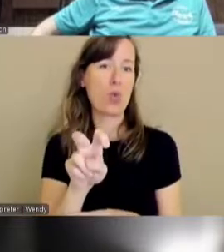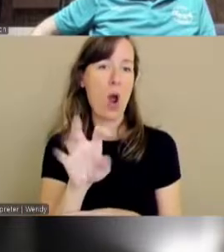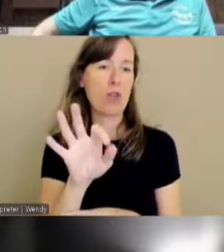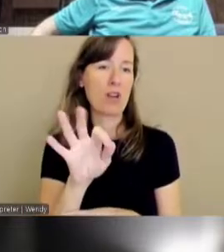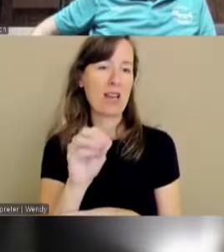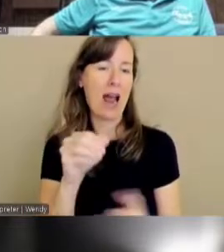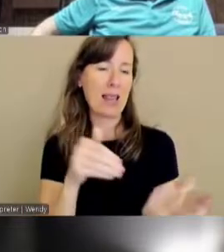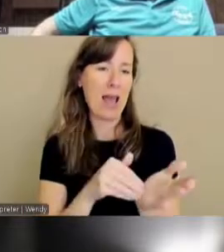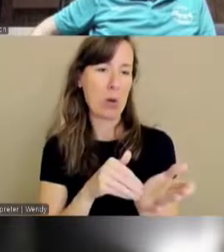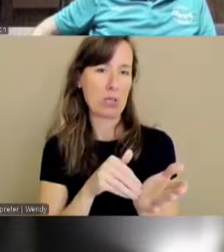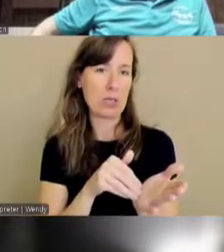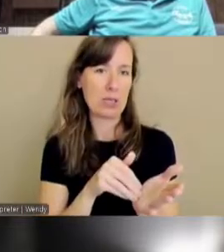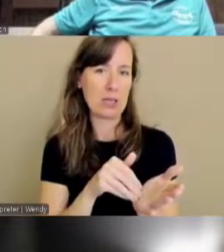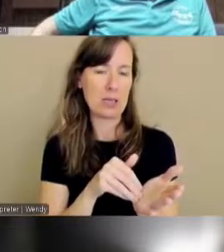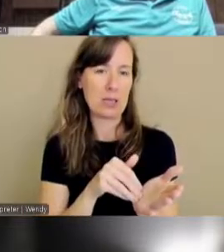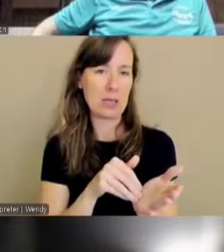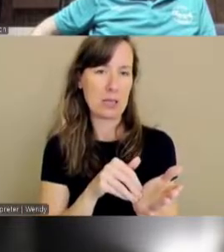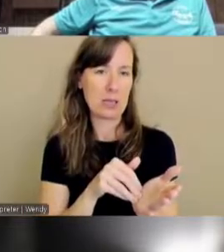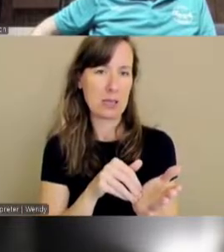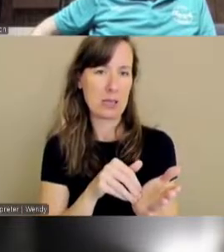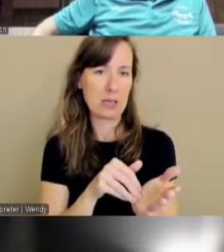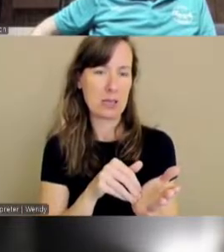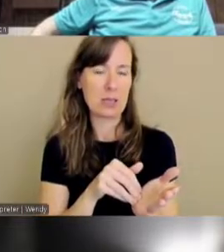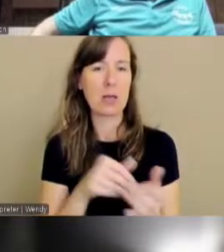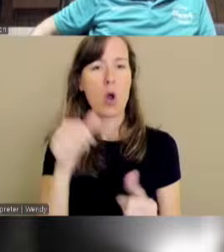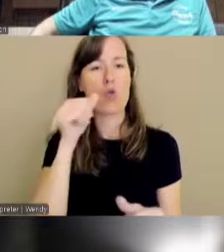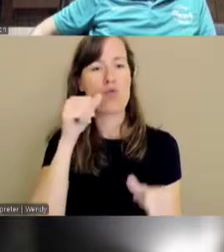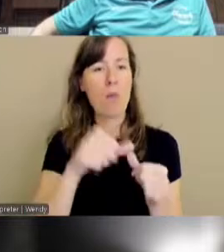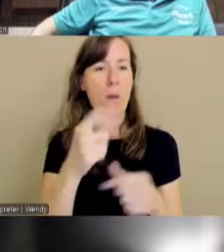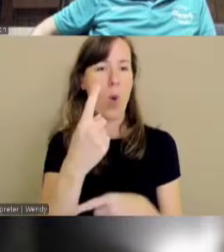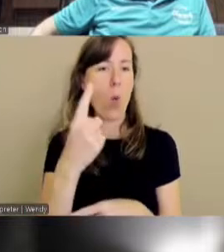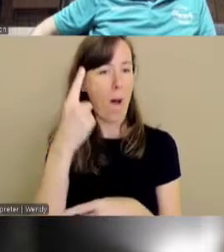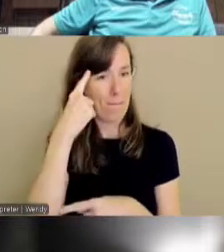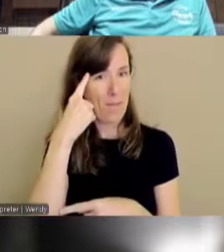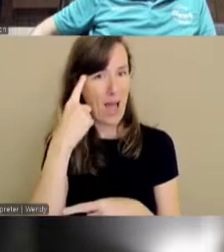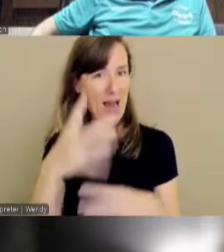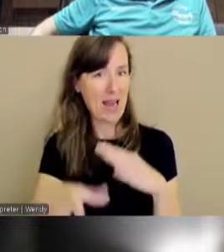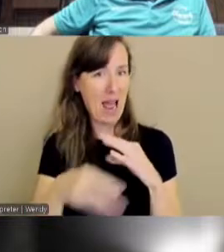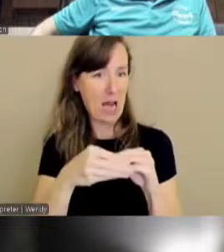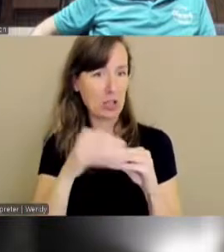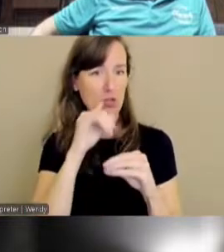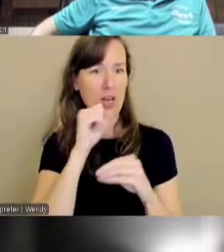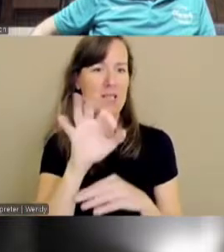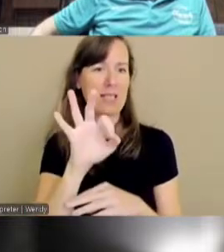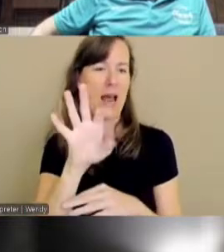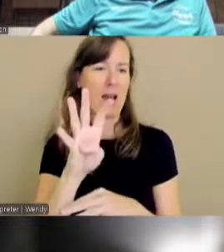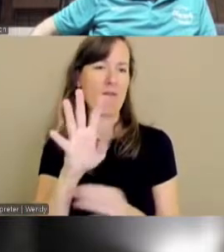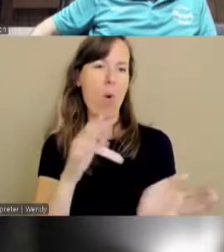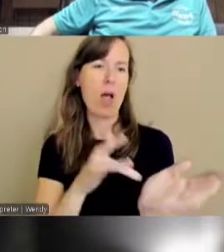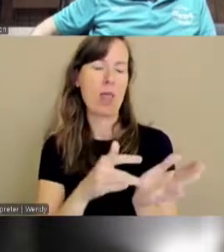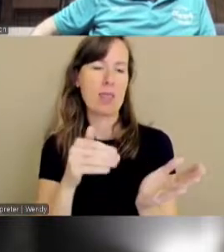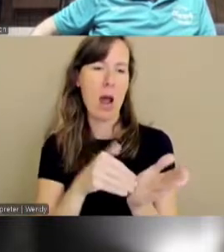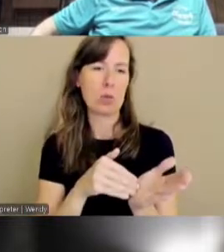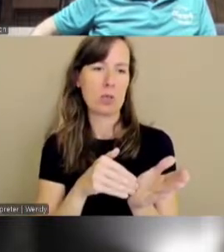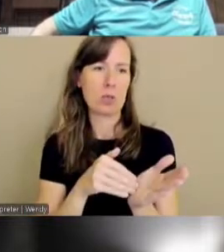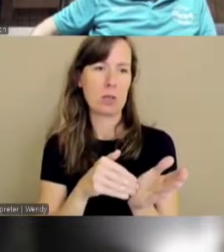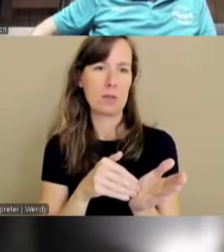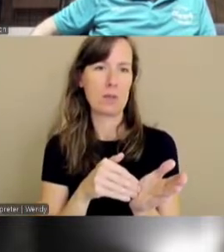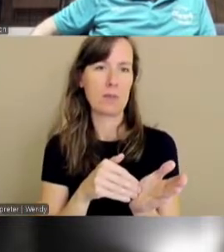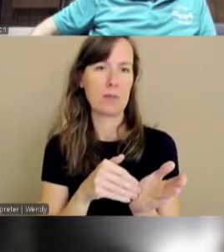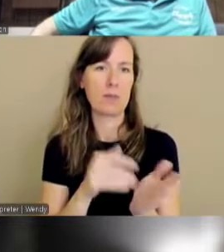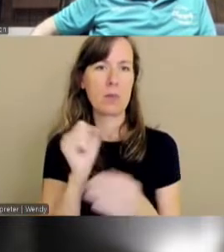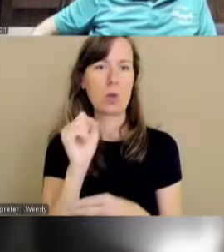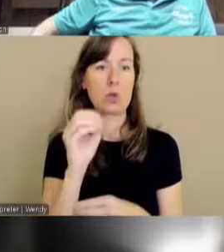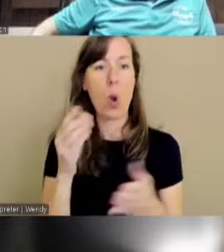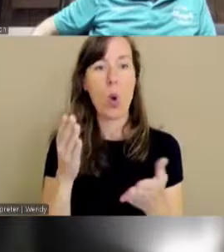290,000. But remember, a penny extra is 94,000. So to get rid